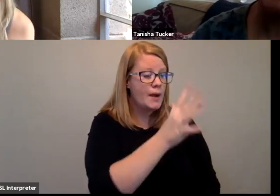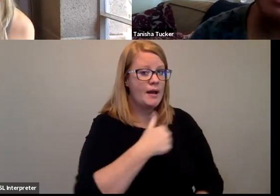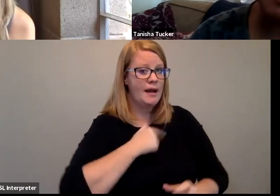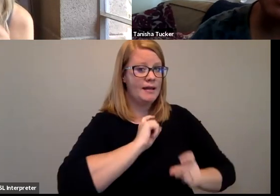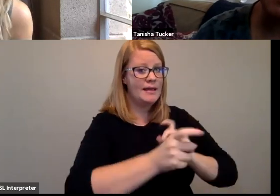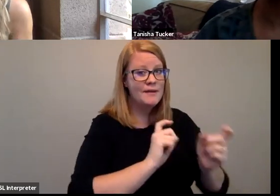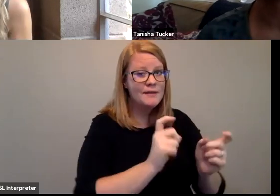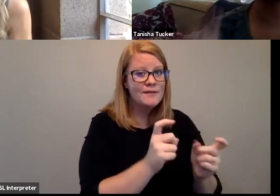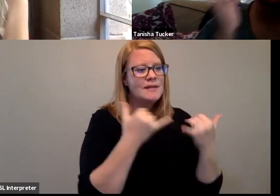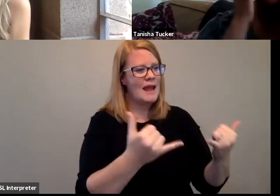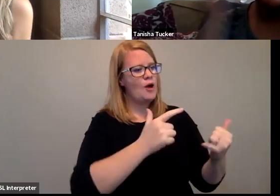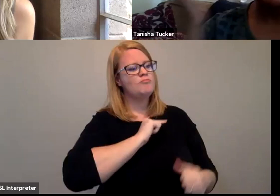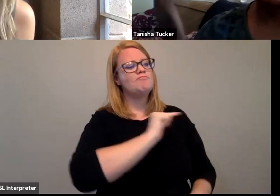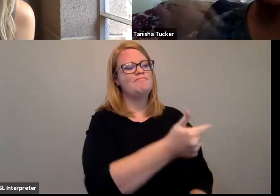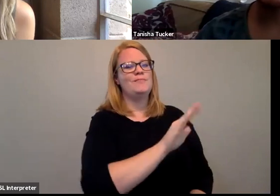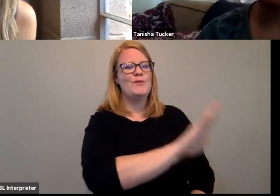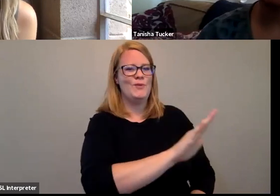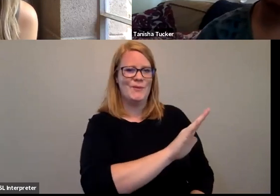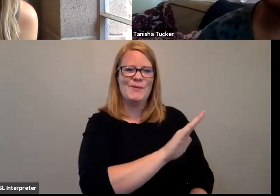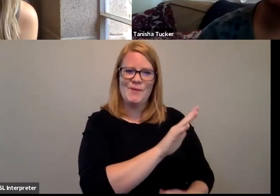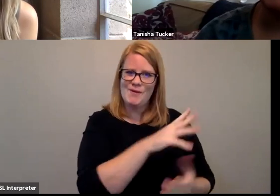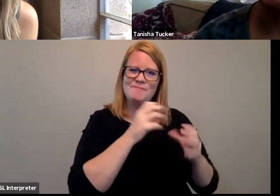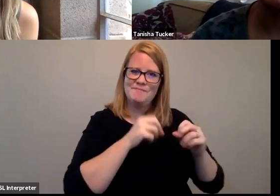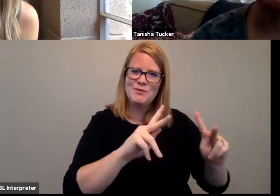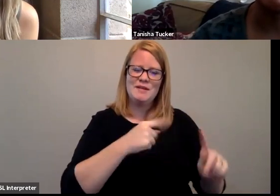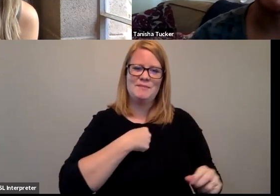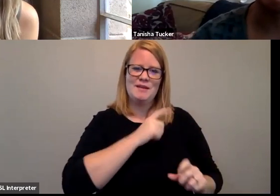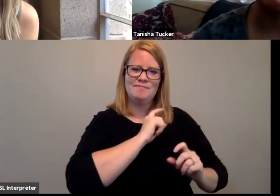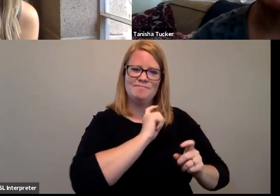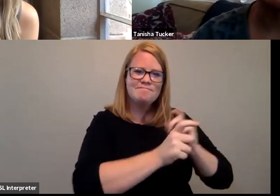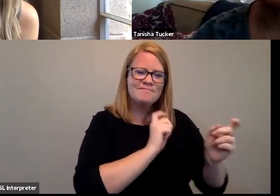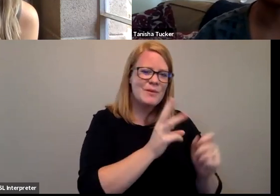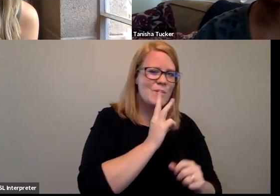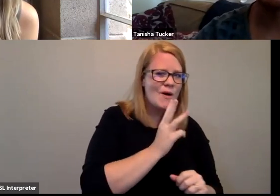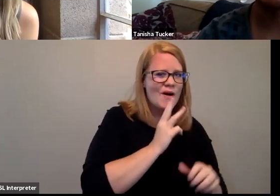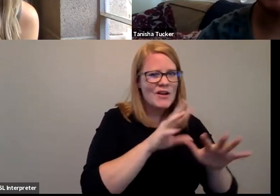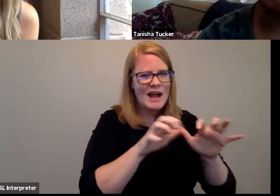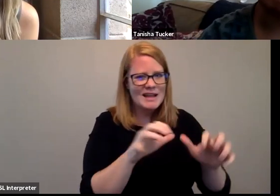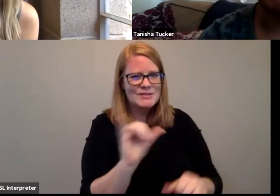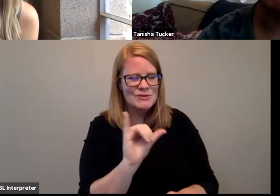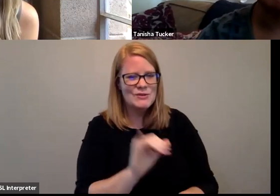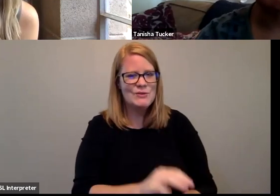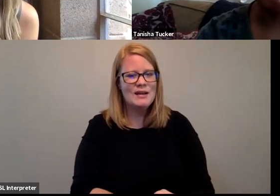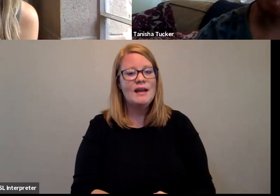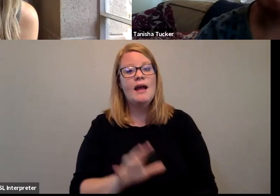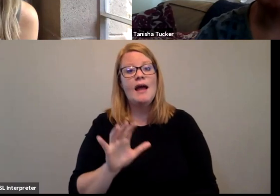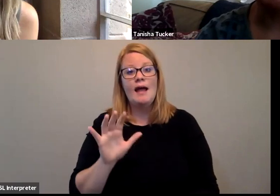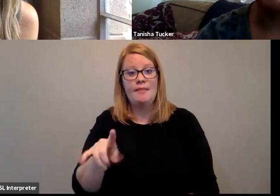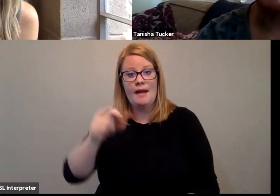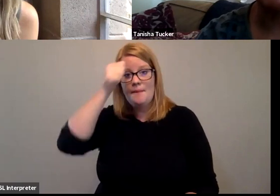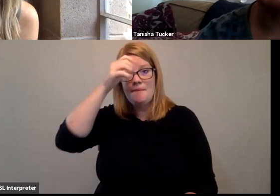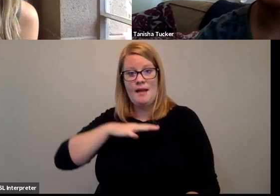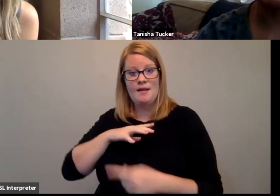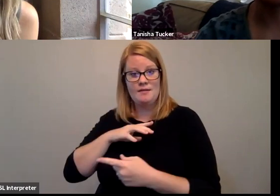nice picture. I was so teary. He got this picture, and he took this picture of my grandma Juana, and he said, and this is set on my wall for